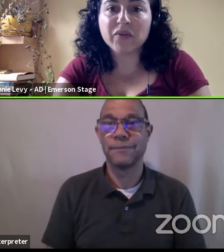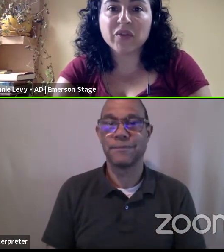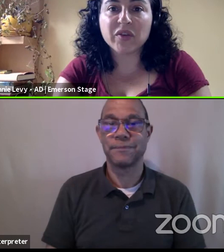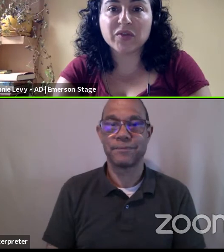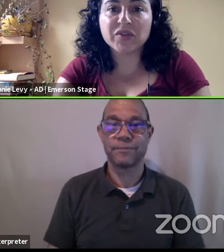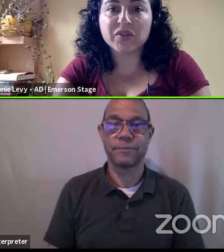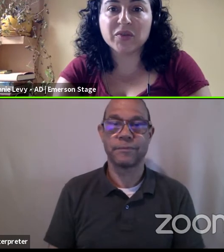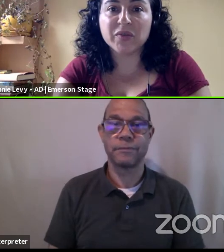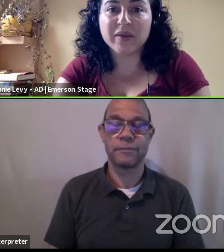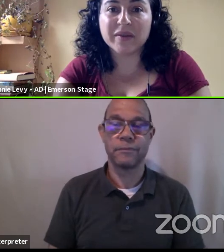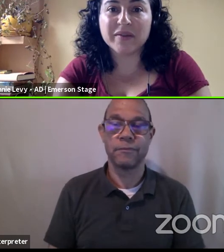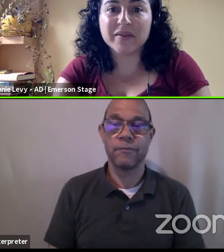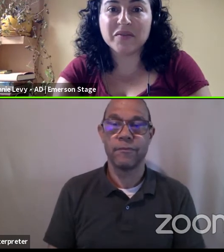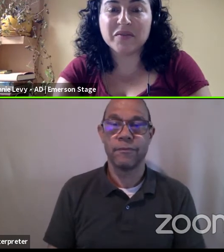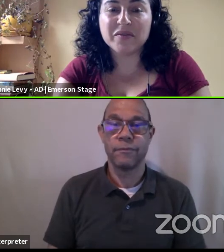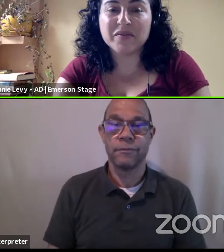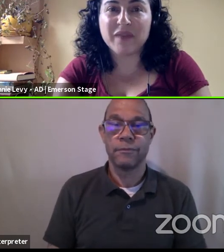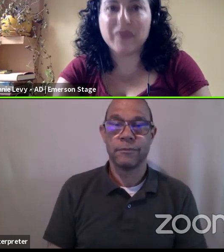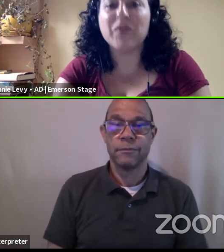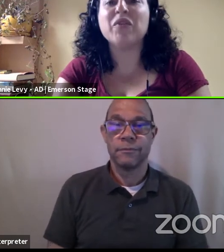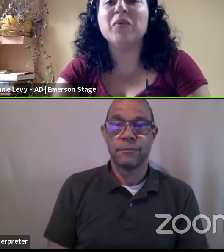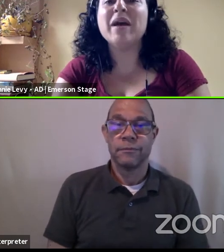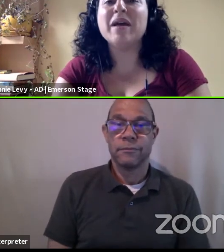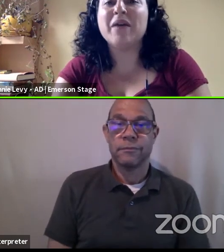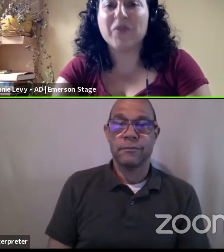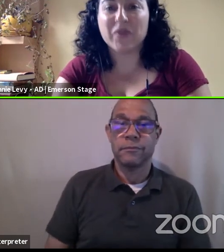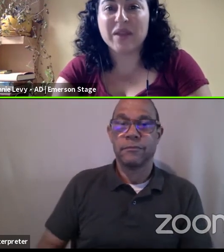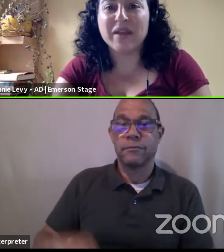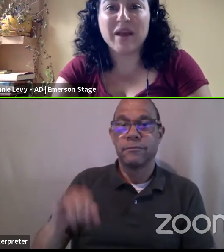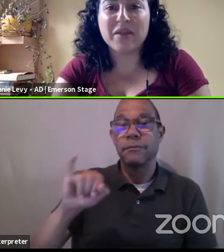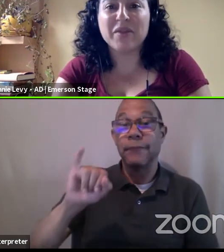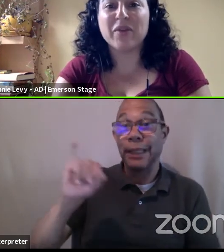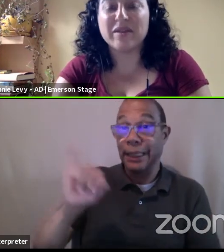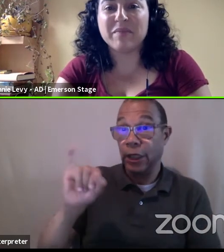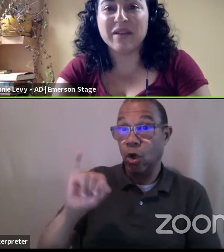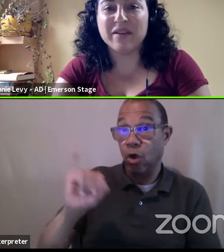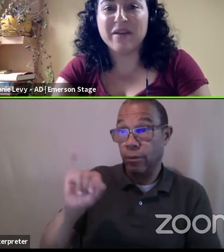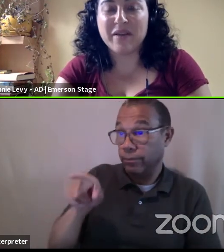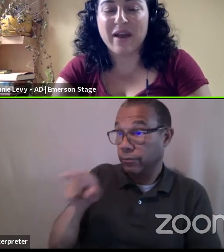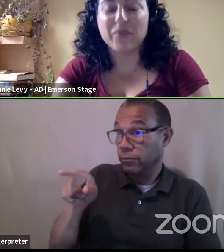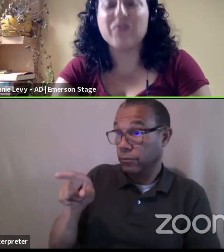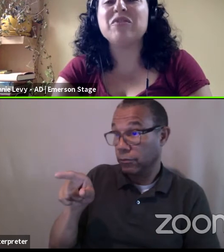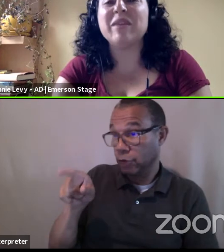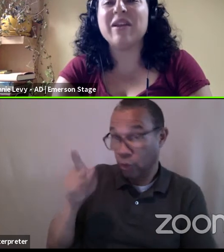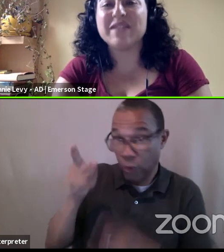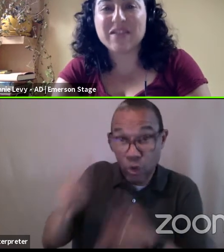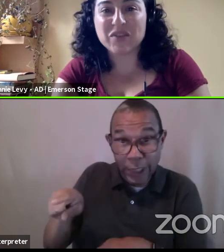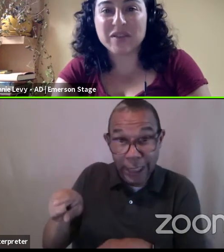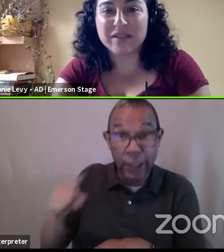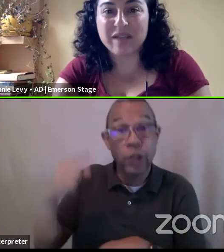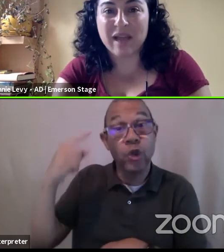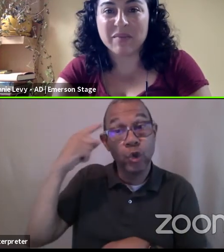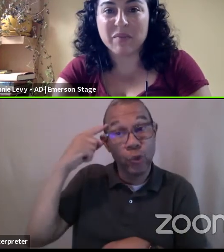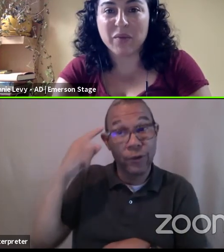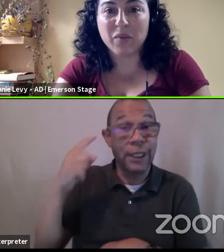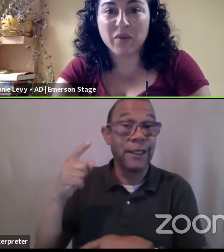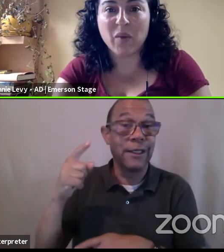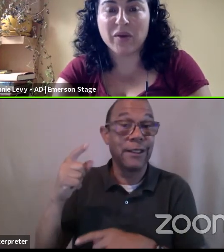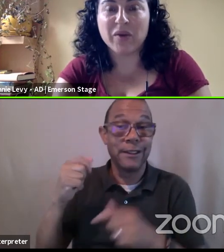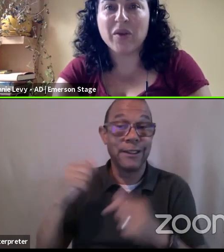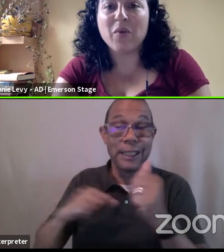what about for you? Do you, I don't know if you agree that theater has been revealed to be non-essential in these times,